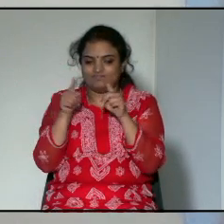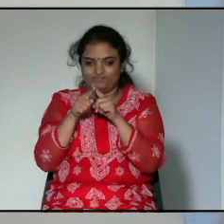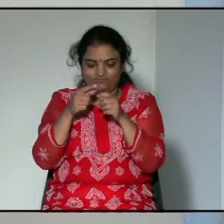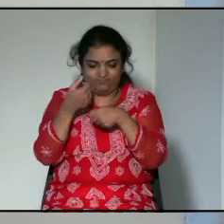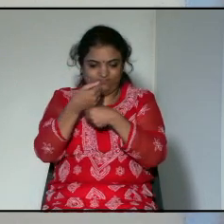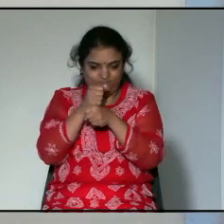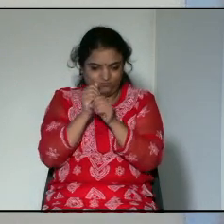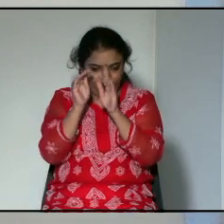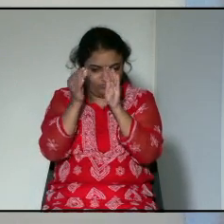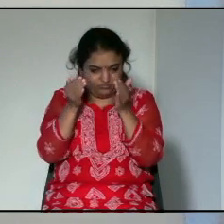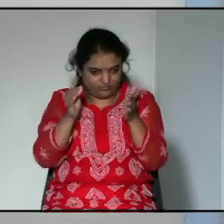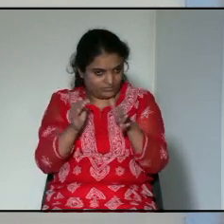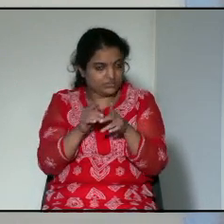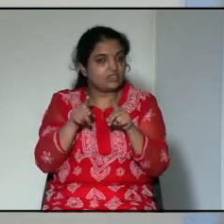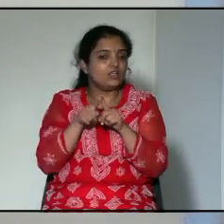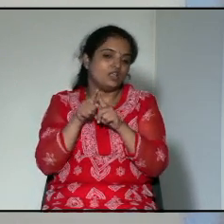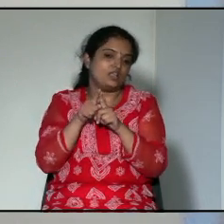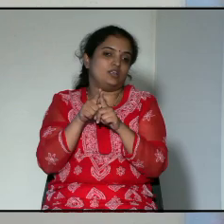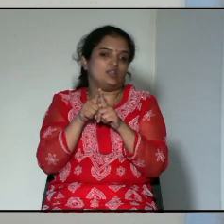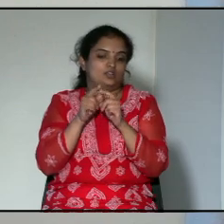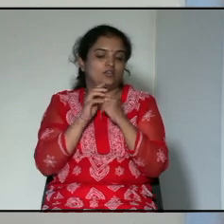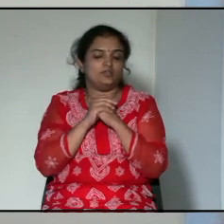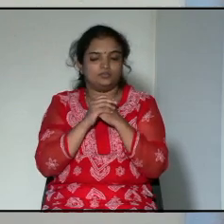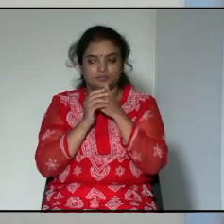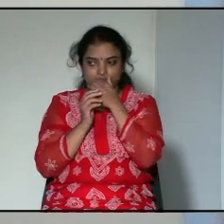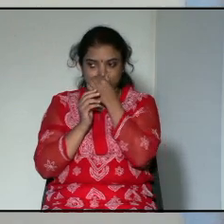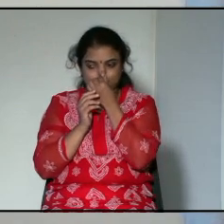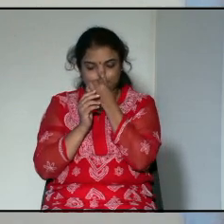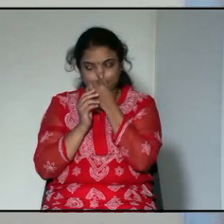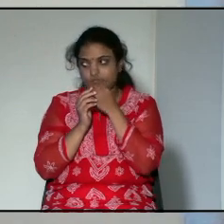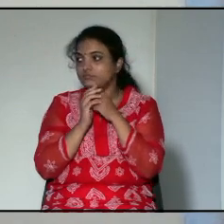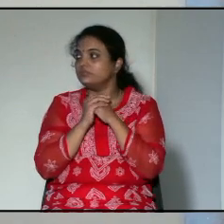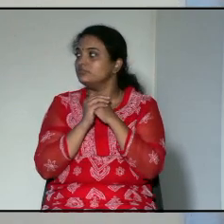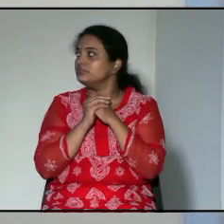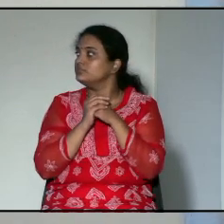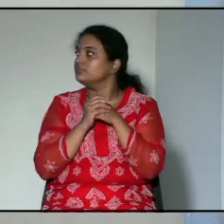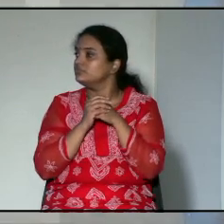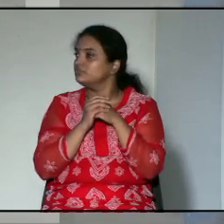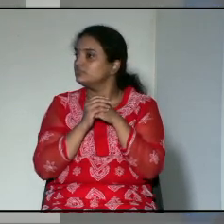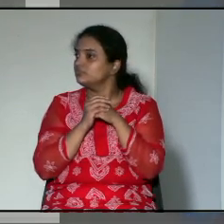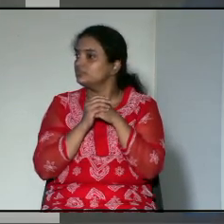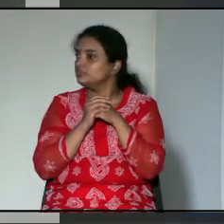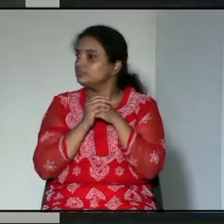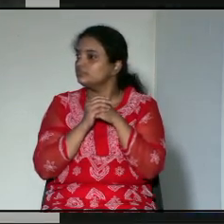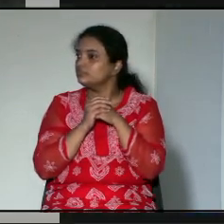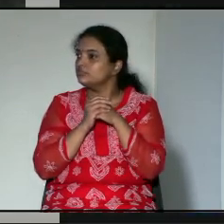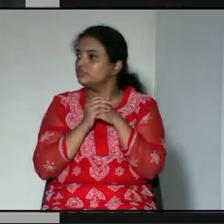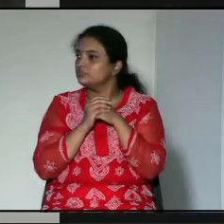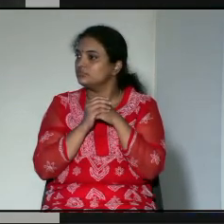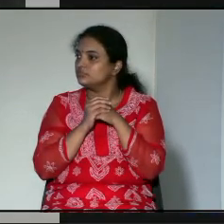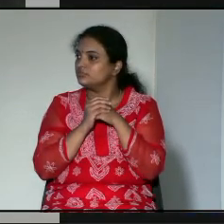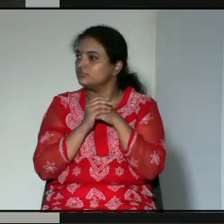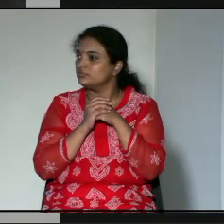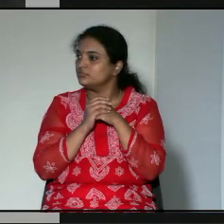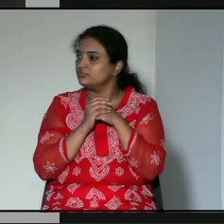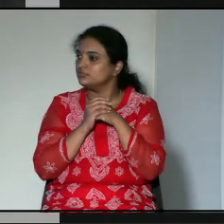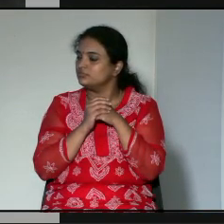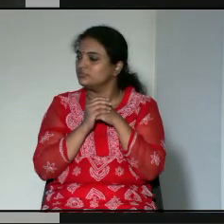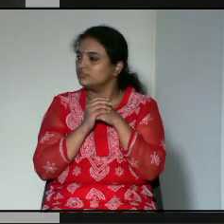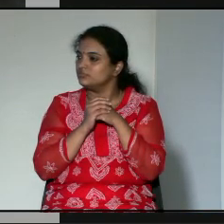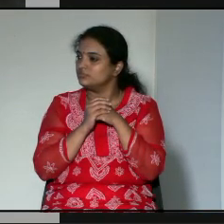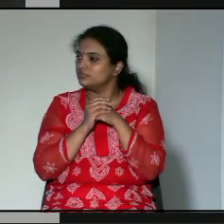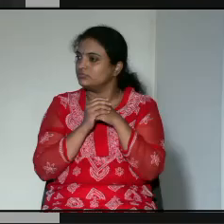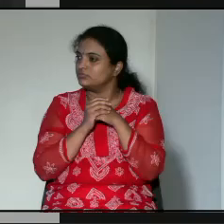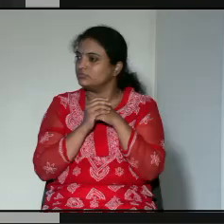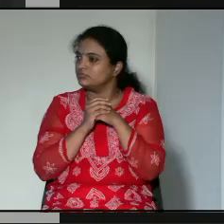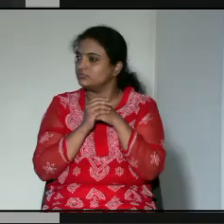The third phase in particular took on new proportions as she began to create air channels jutting out of the models for the emission of